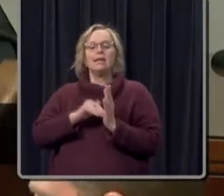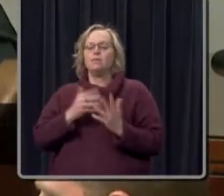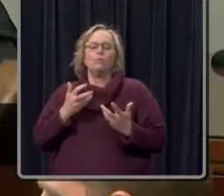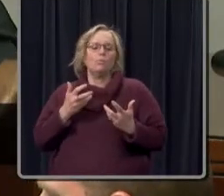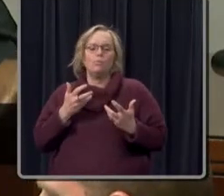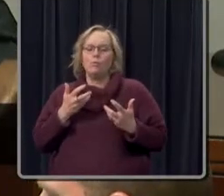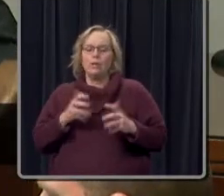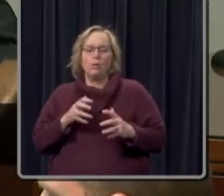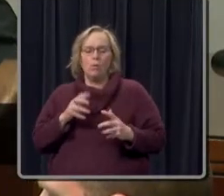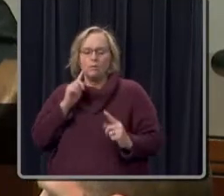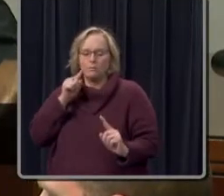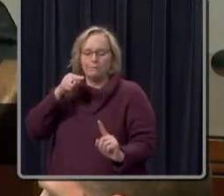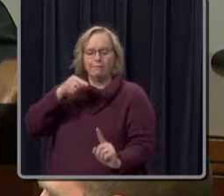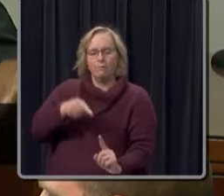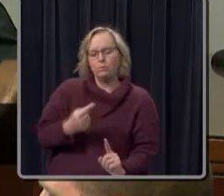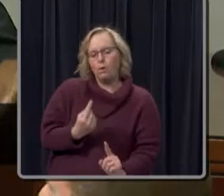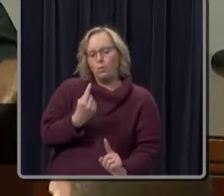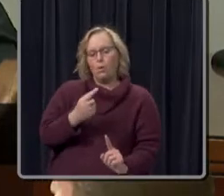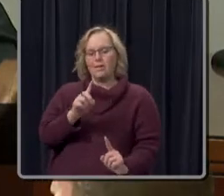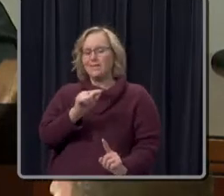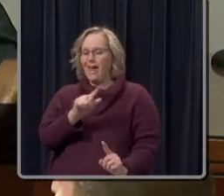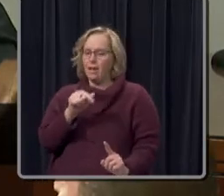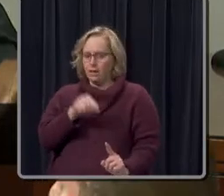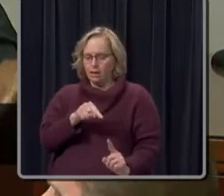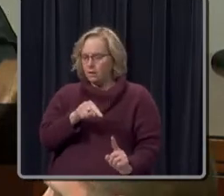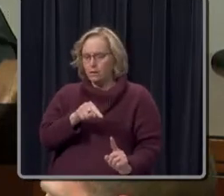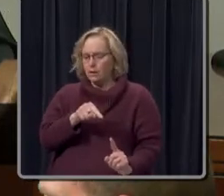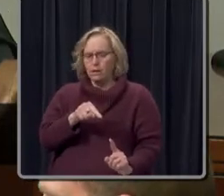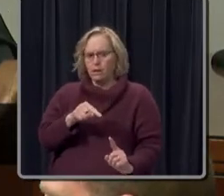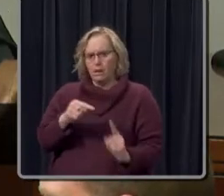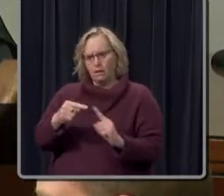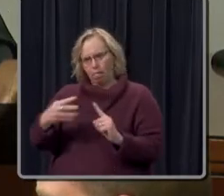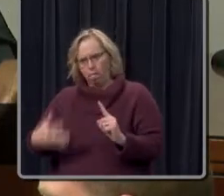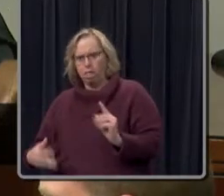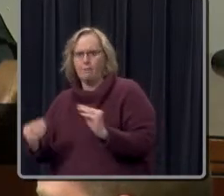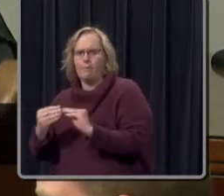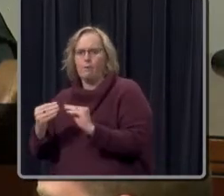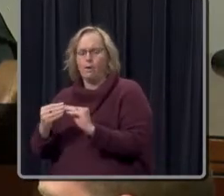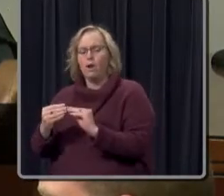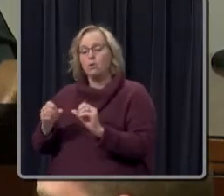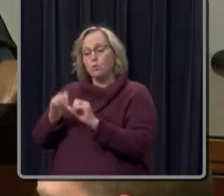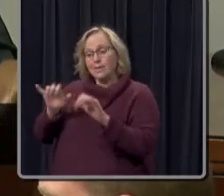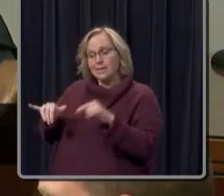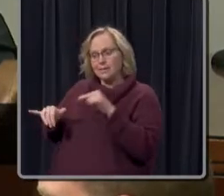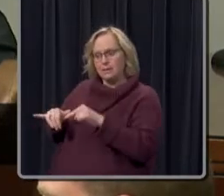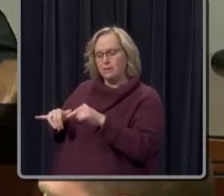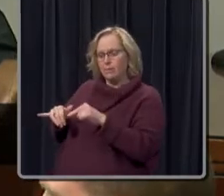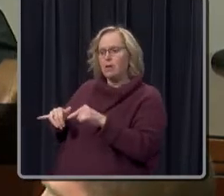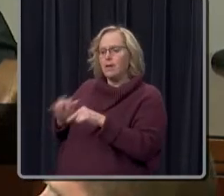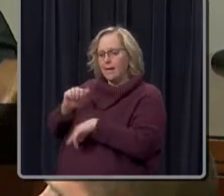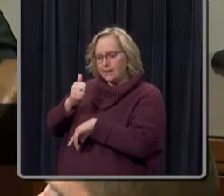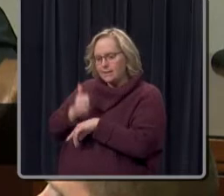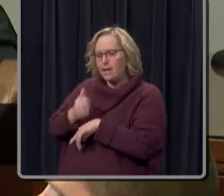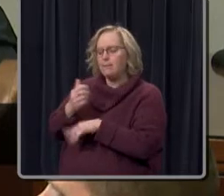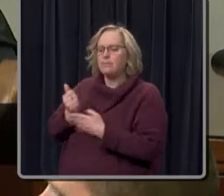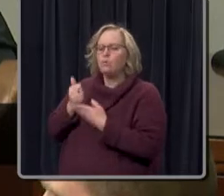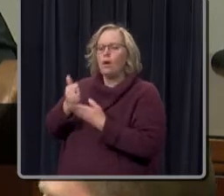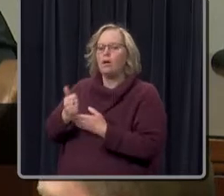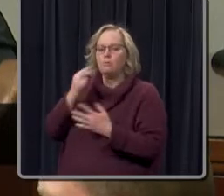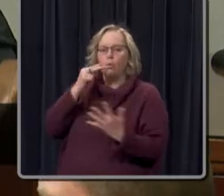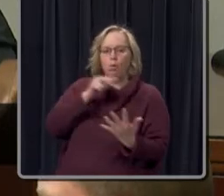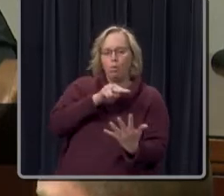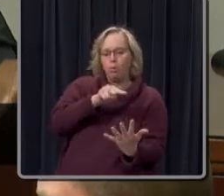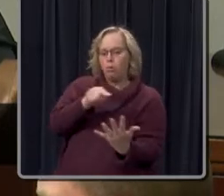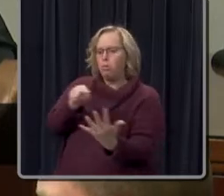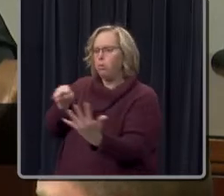us to focus in on just one data point, and so the system really sets itself up that you need to look across the board and